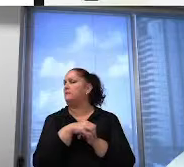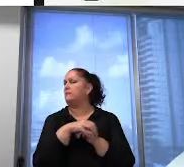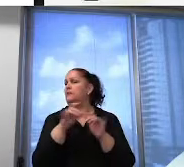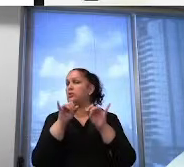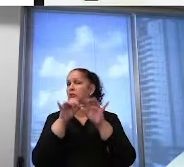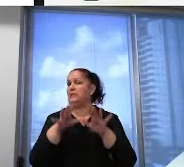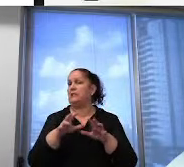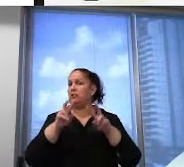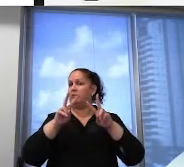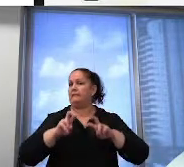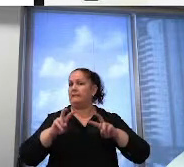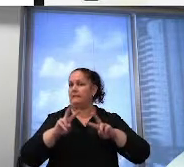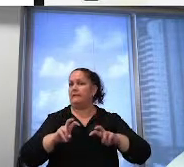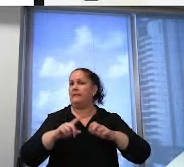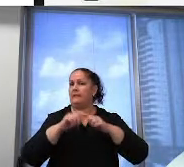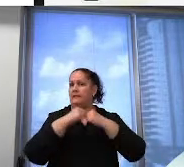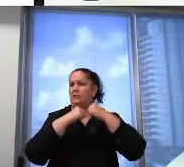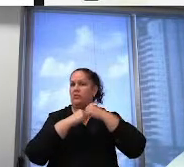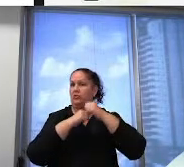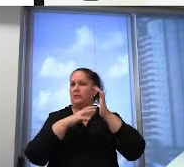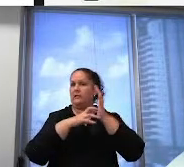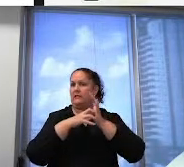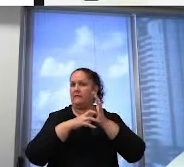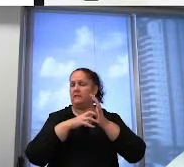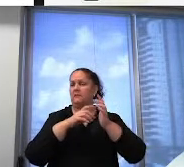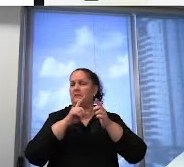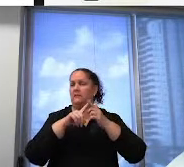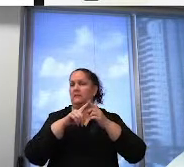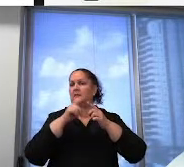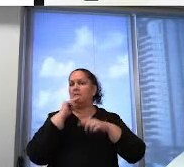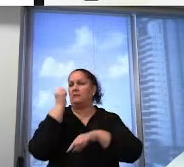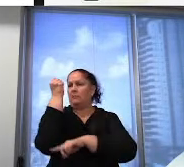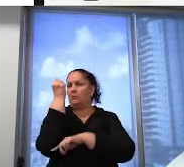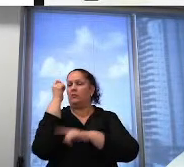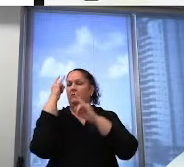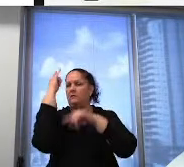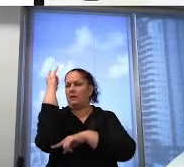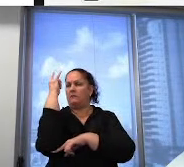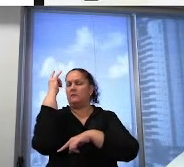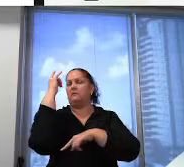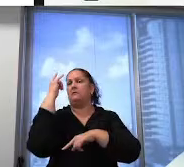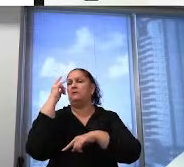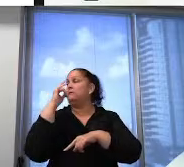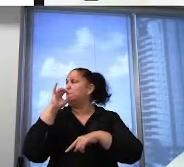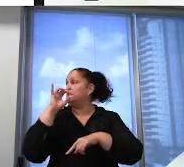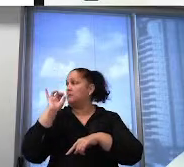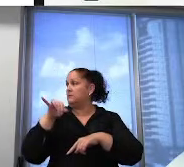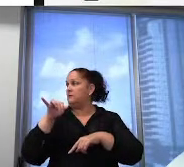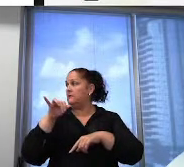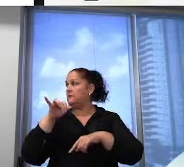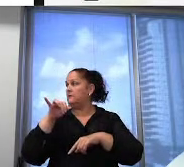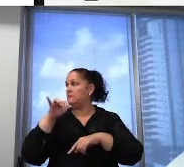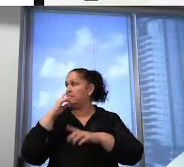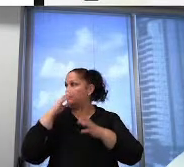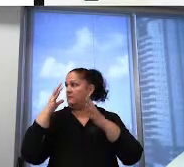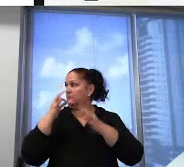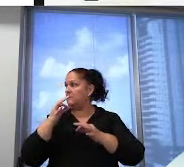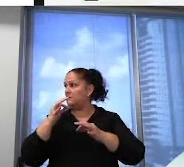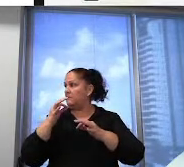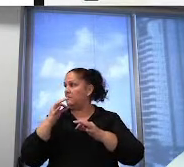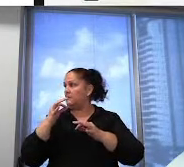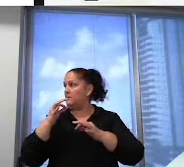So there's the engineering analysis says there's a structural deficit with a given pole or tower, and that's what triggers